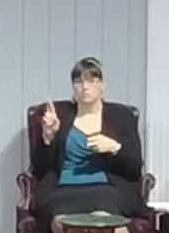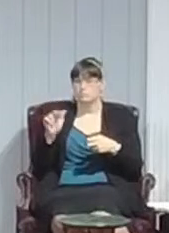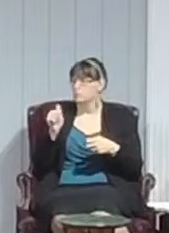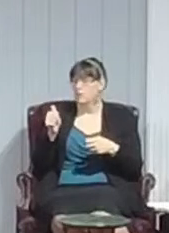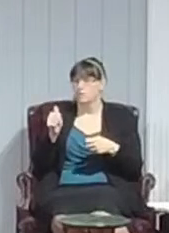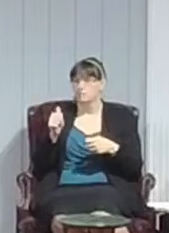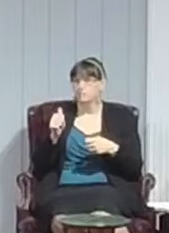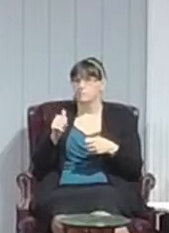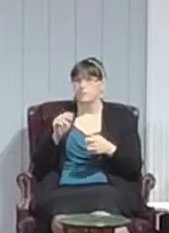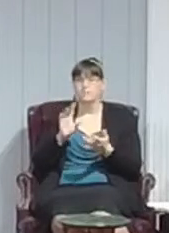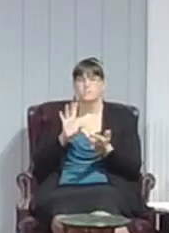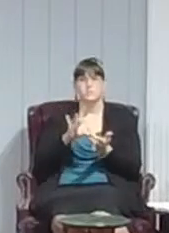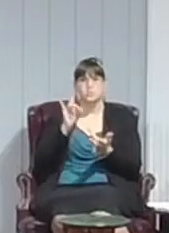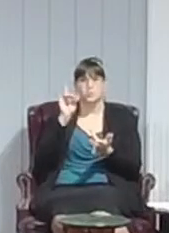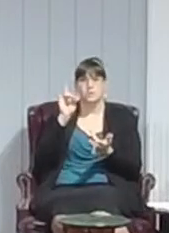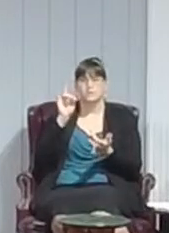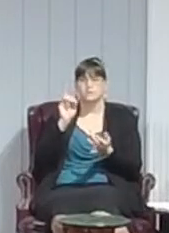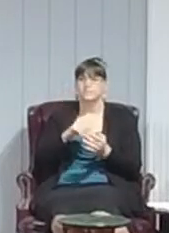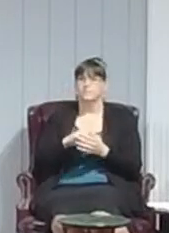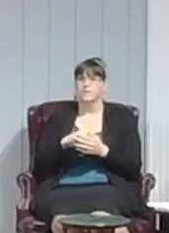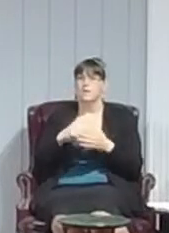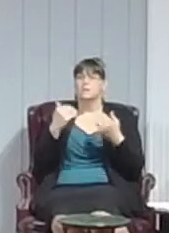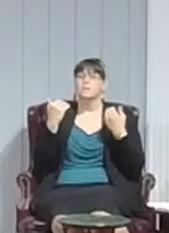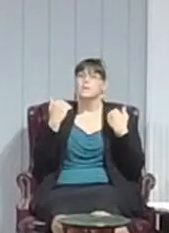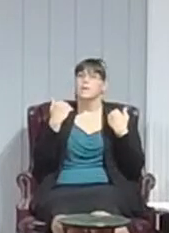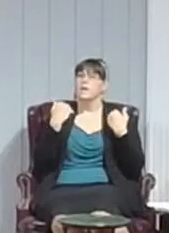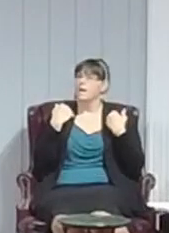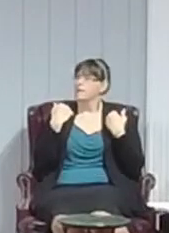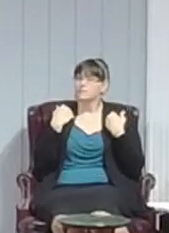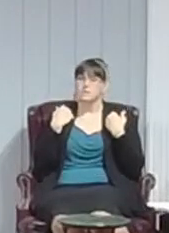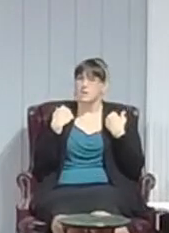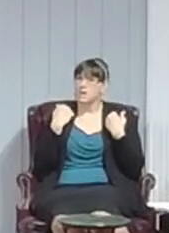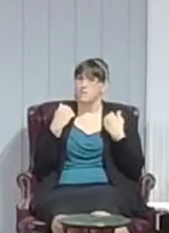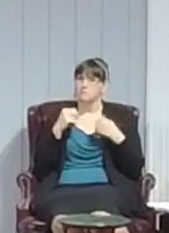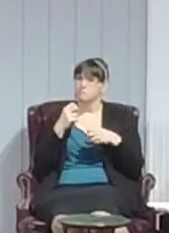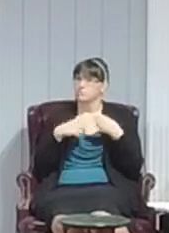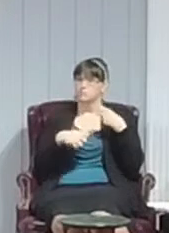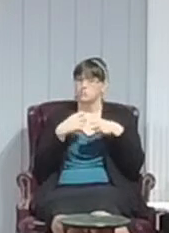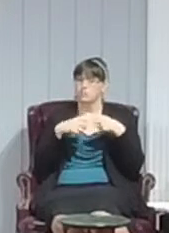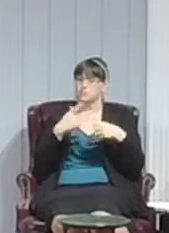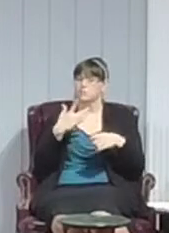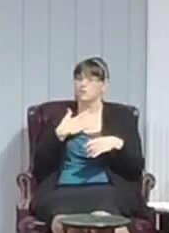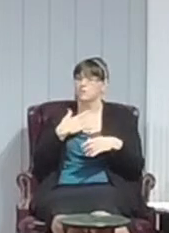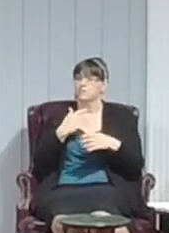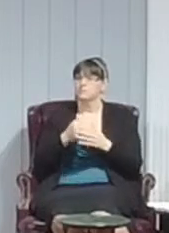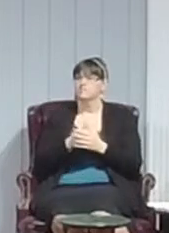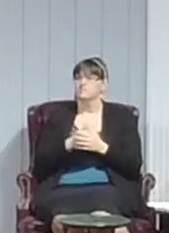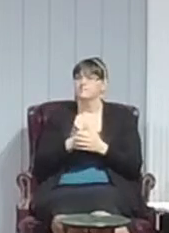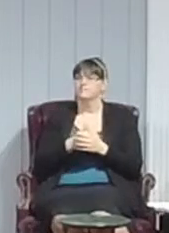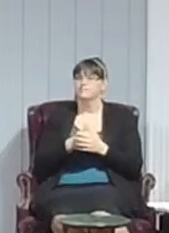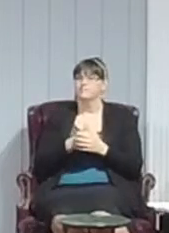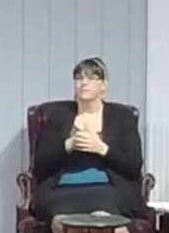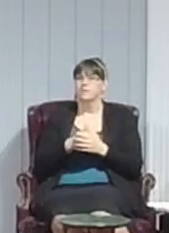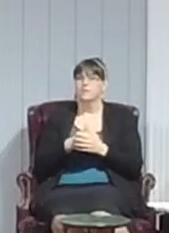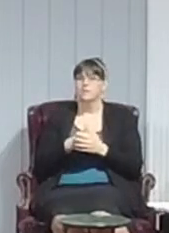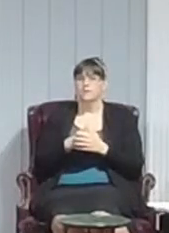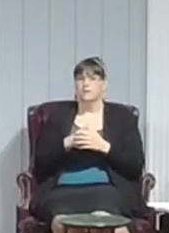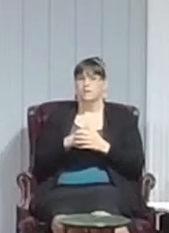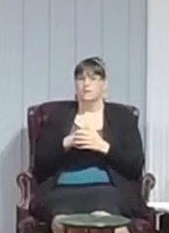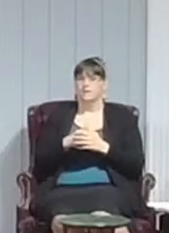choice. They didn't have to have a troubled heart, but there were choices that they could